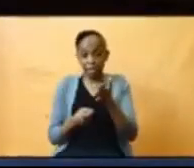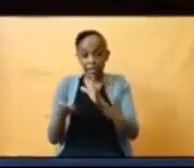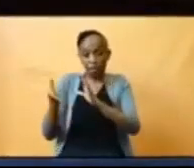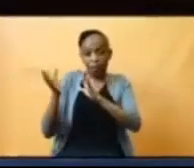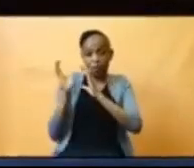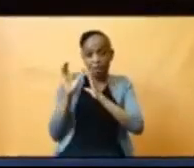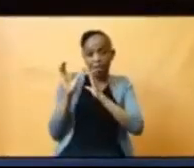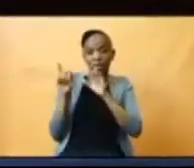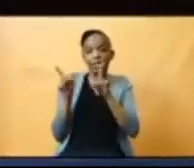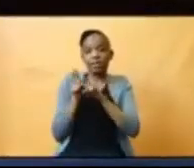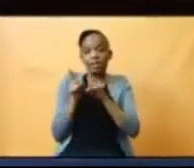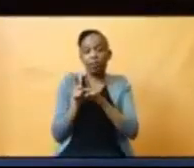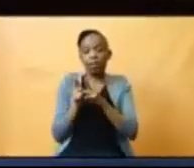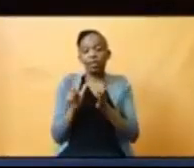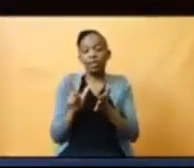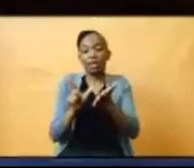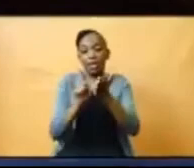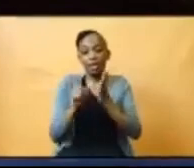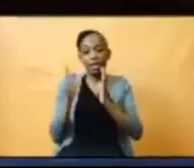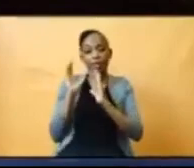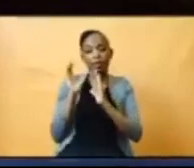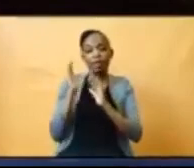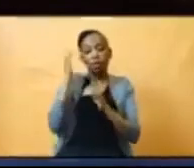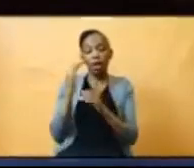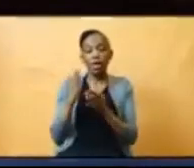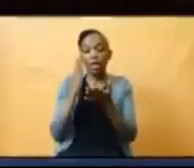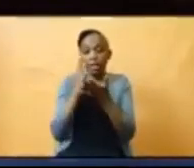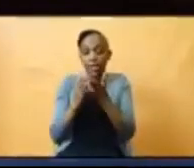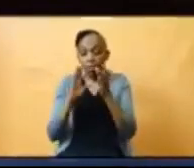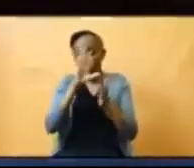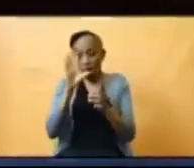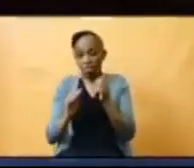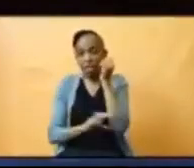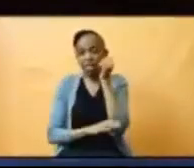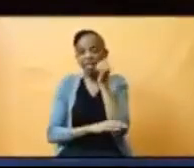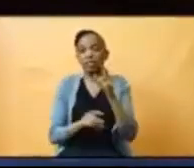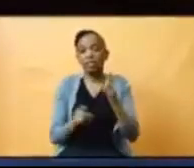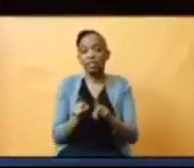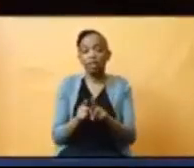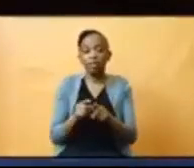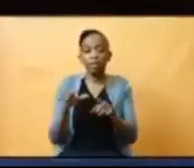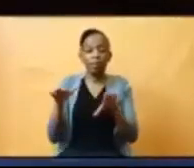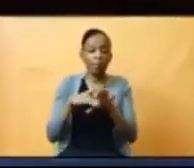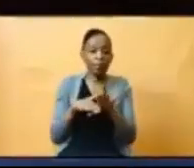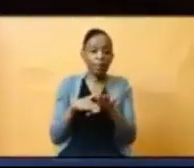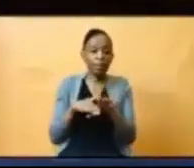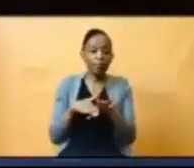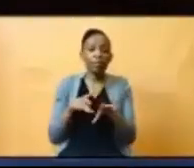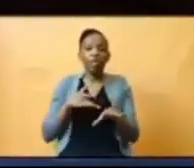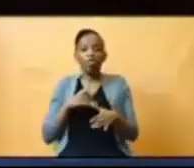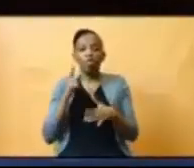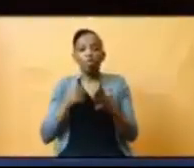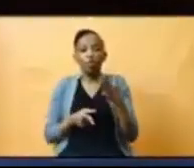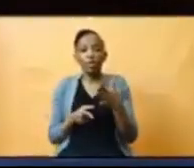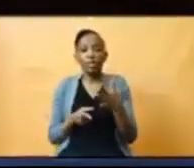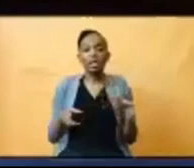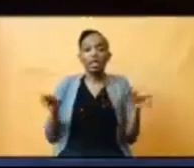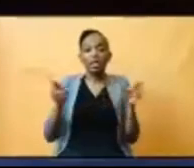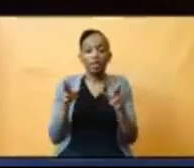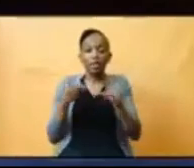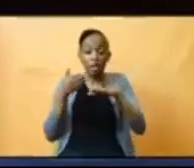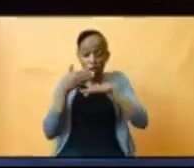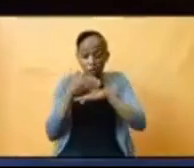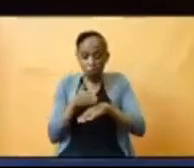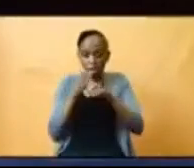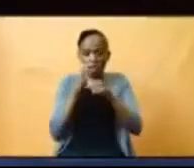burden as well as the debt burden, because a number of African countries and the citizens themselves feel like they're already